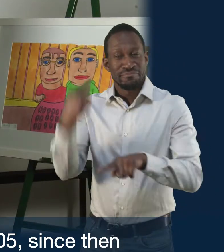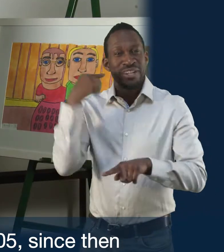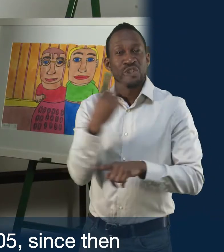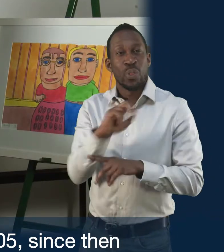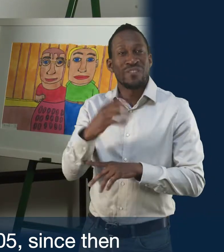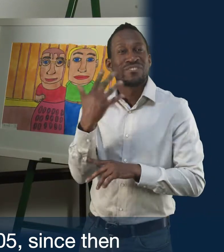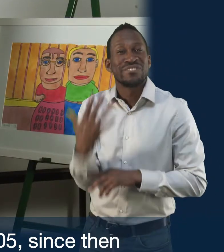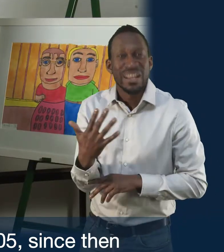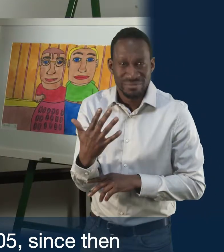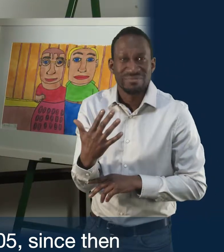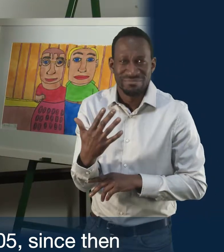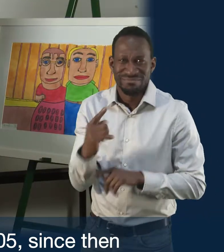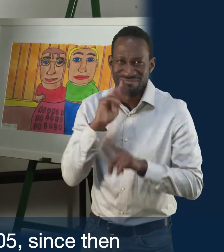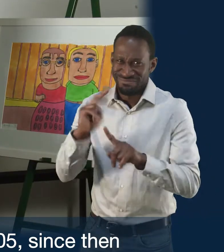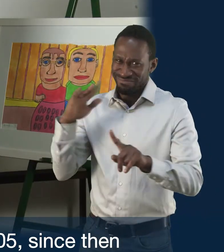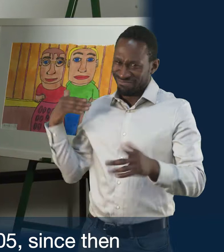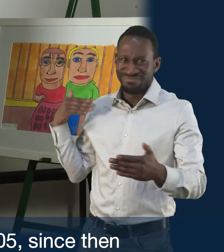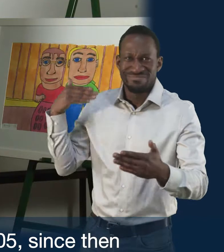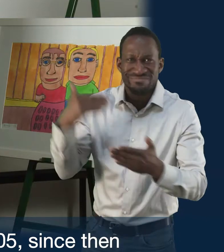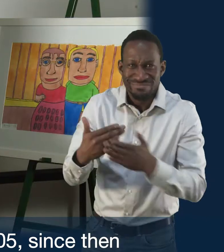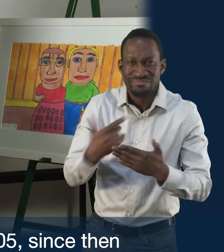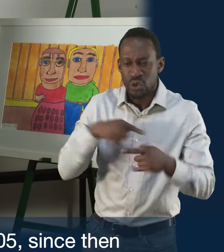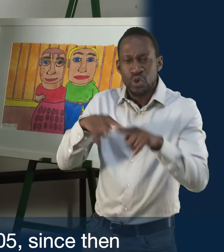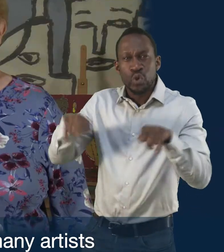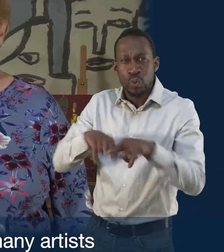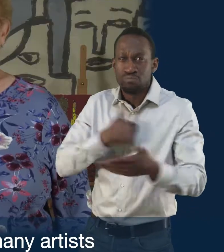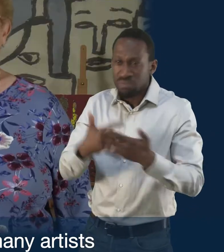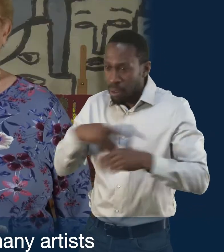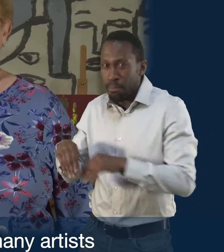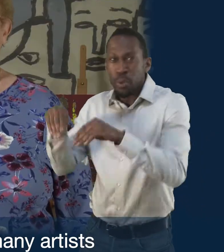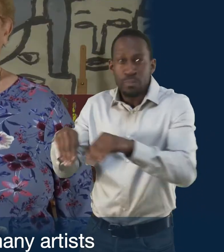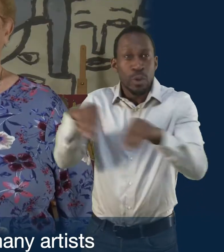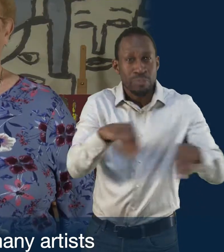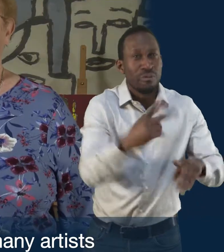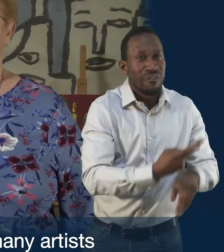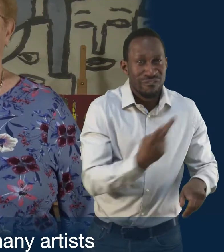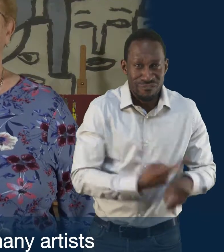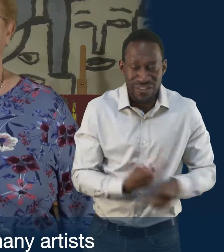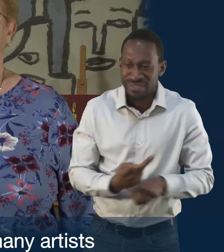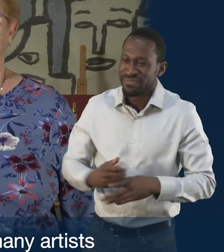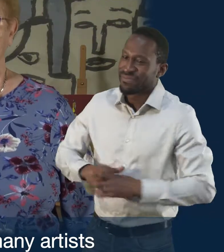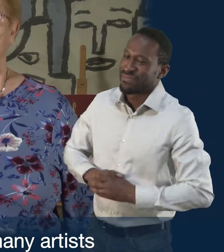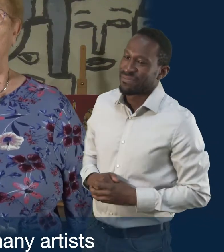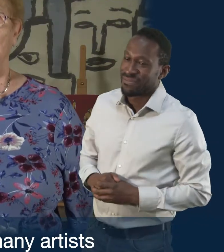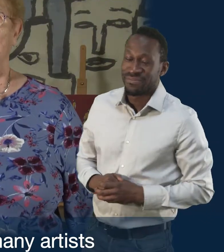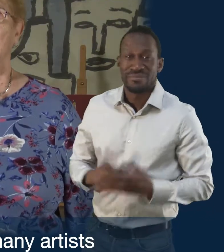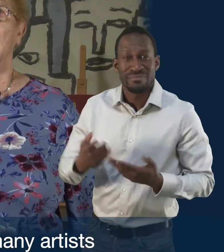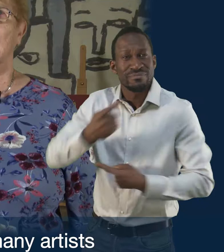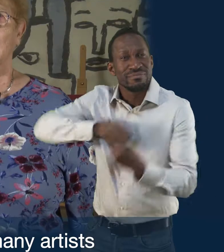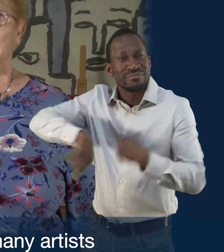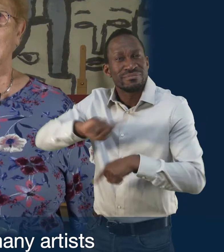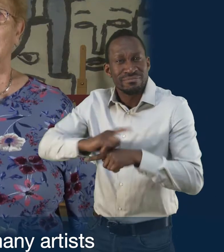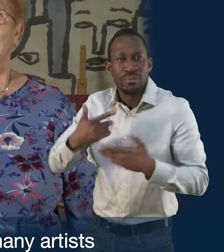we had to move studios several times. But we worked with